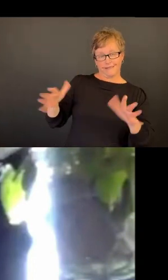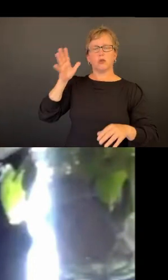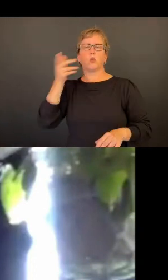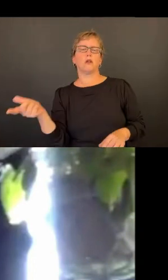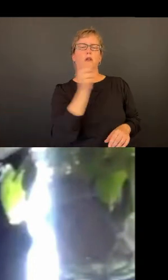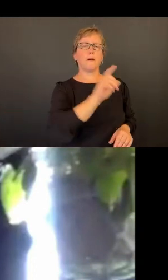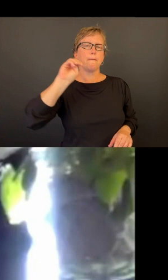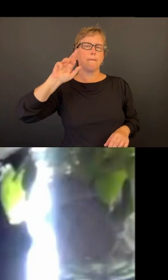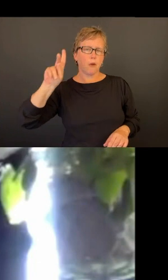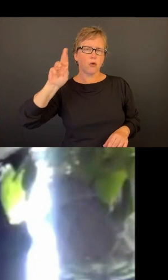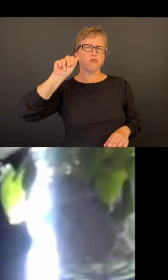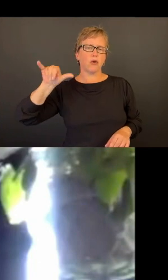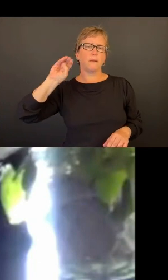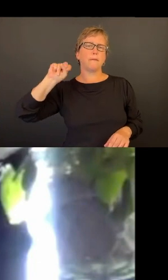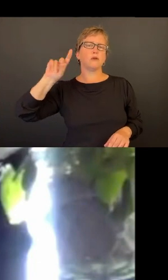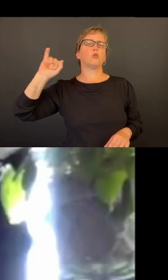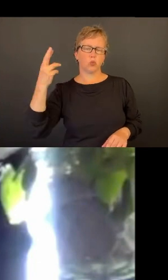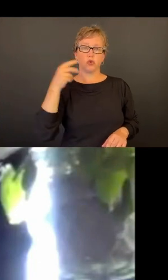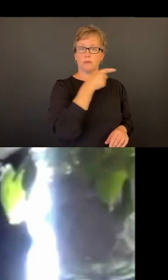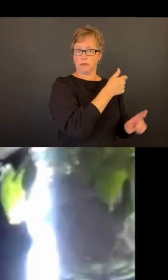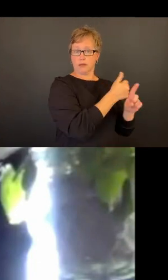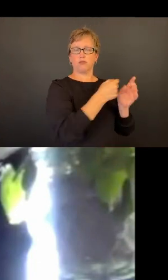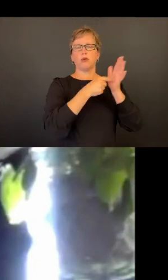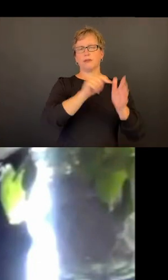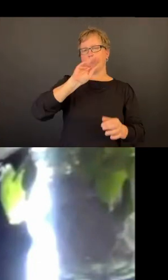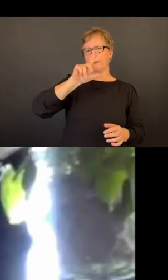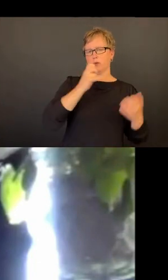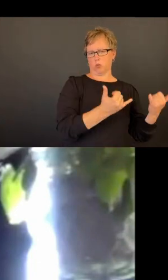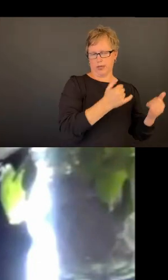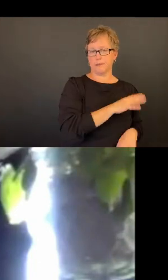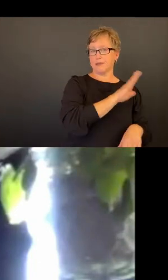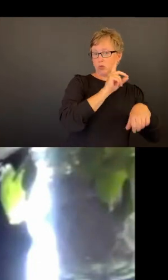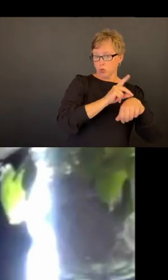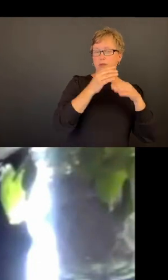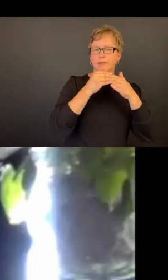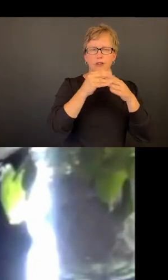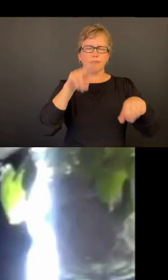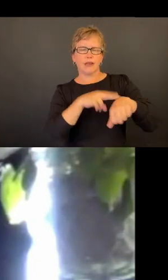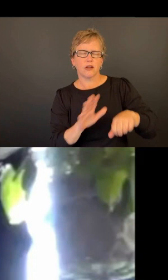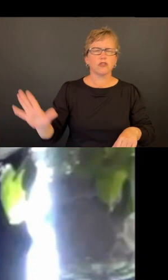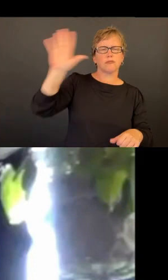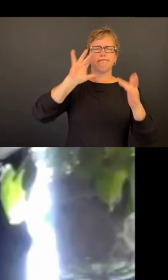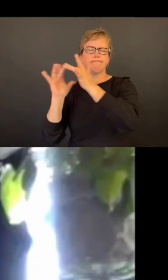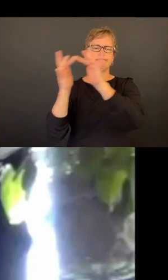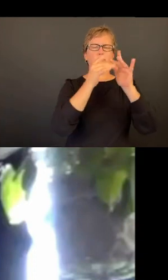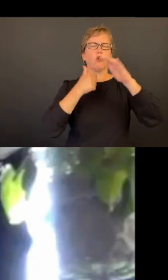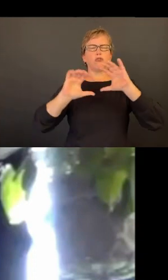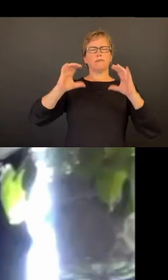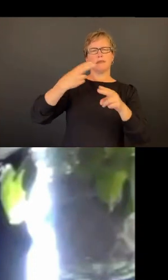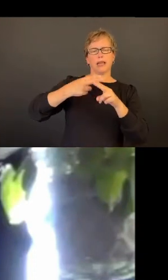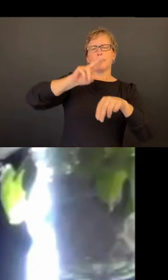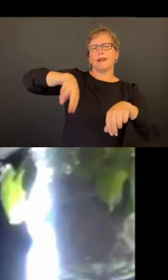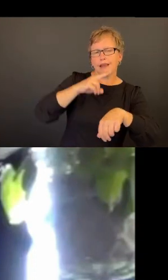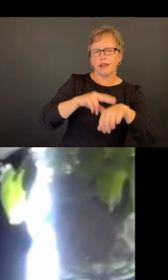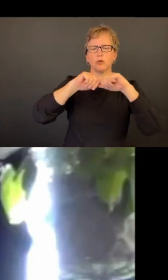Mark Raymond Jr. He's the National Outreach Lead for Able Today at the National Association of State Treasurers.